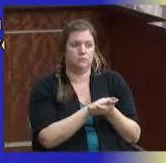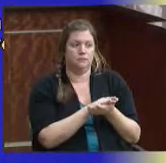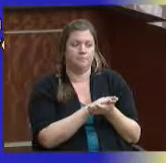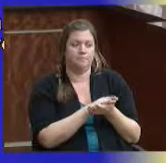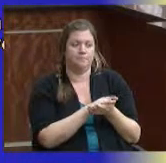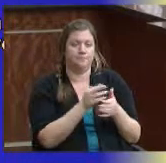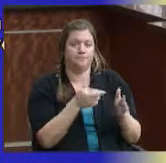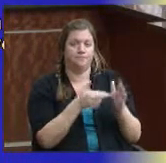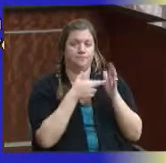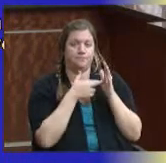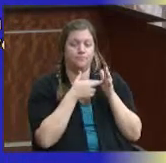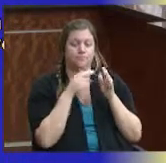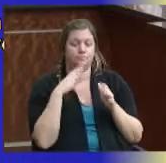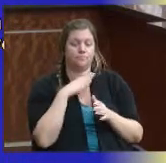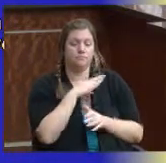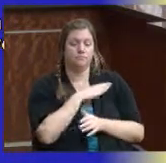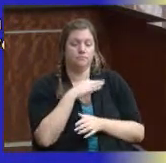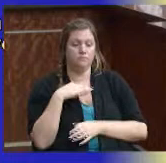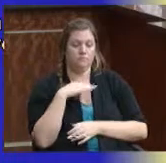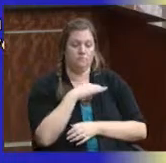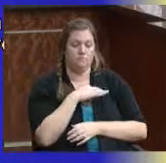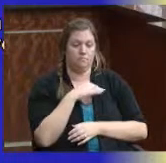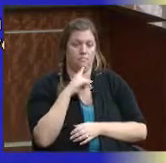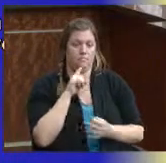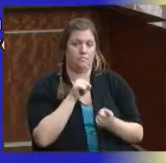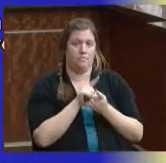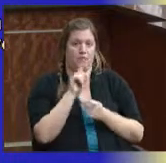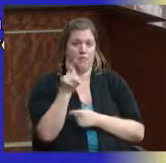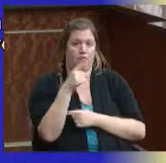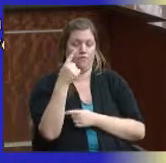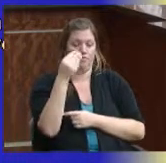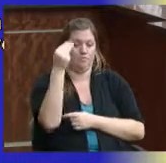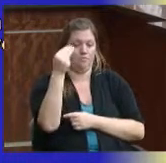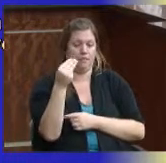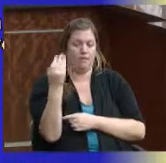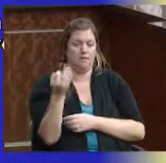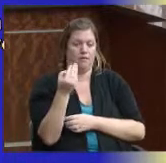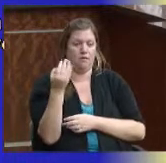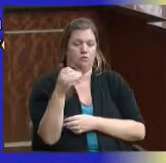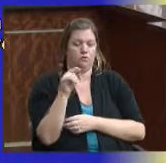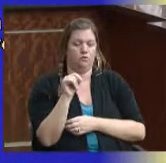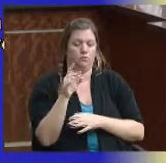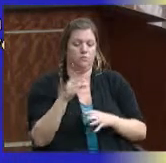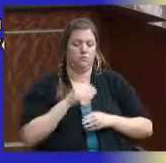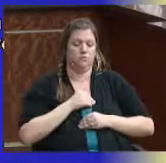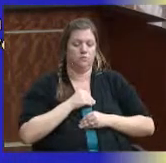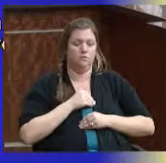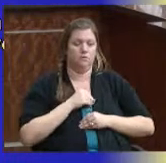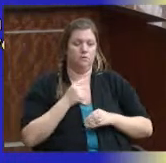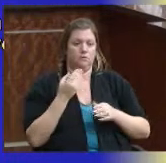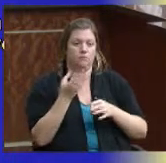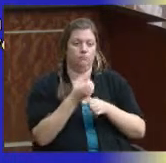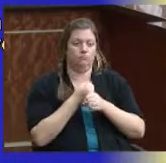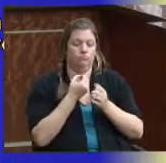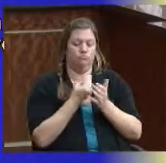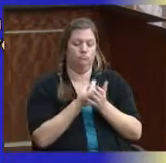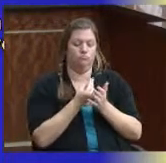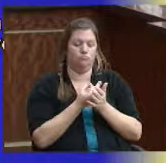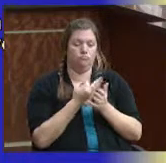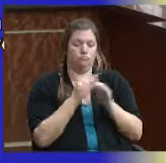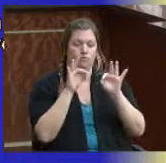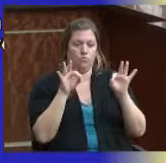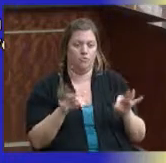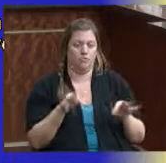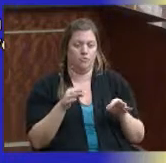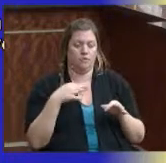to require that Board of Election Supervisors meet the first Monday in October to accept the required documents for nomination